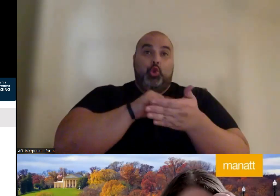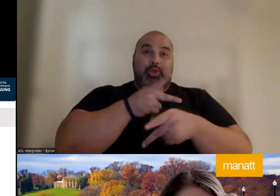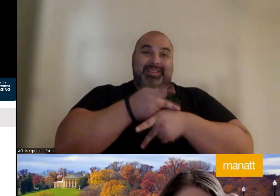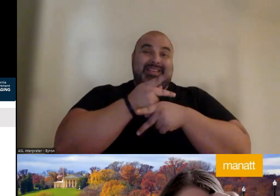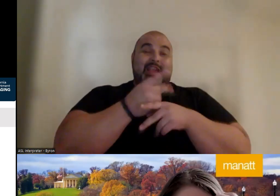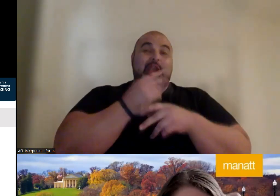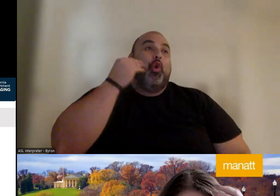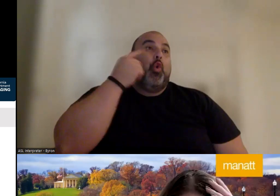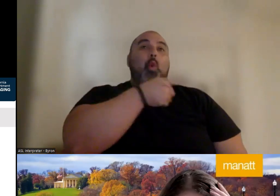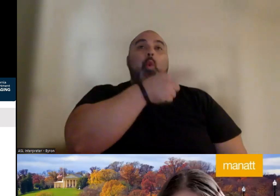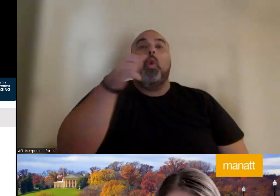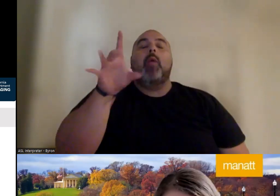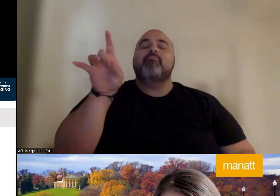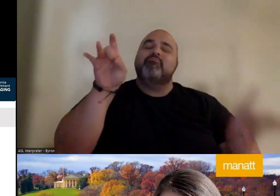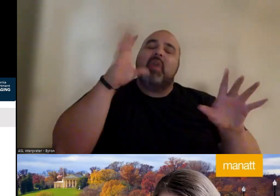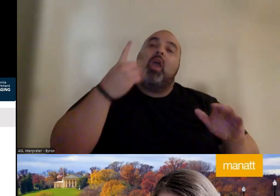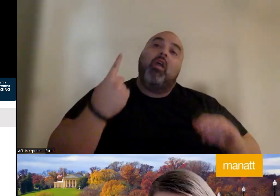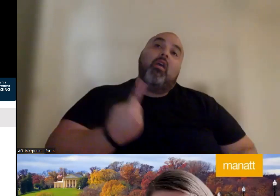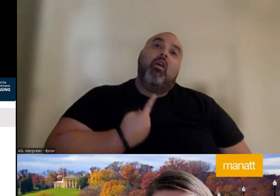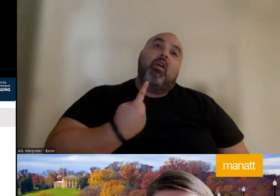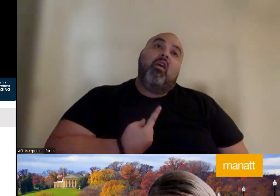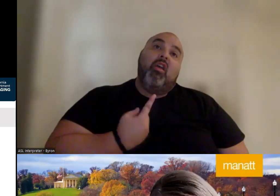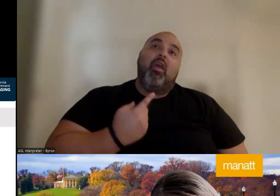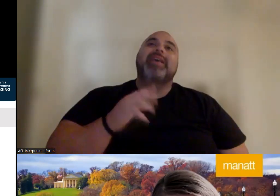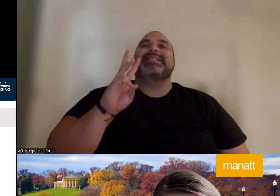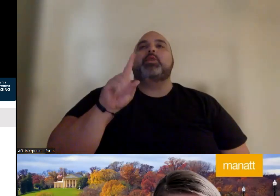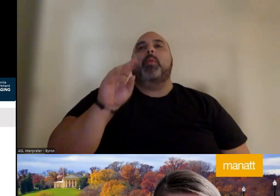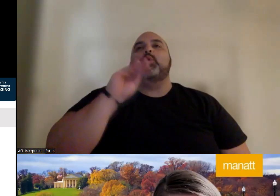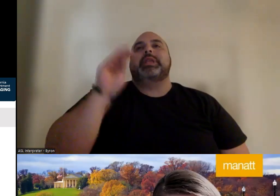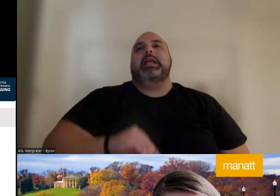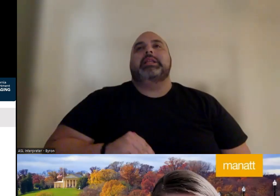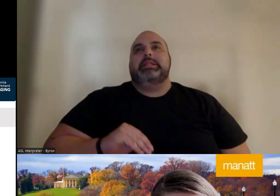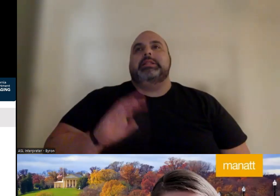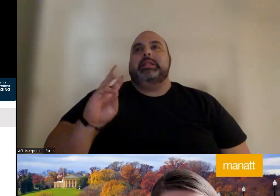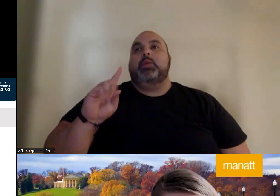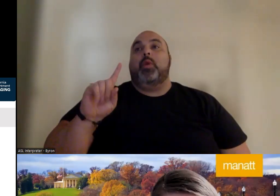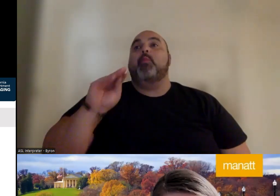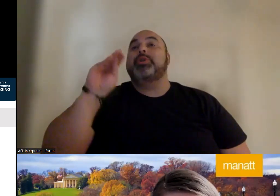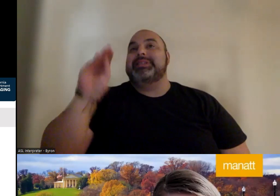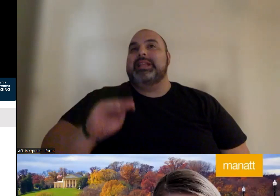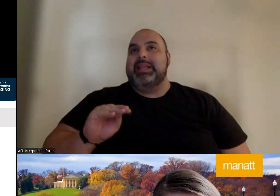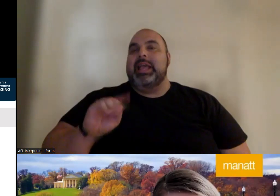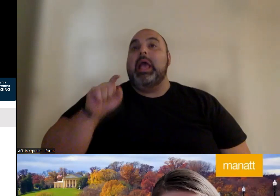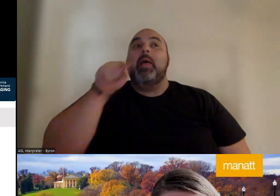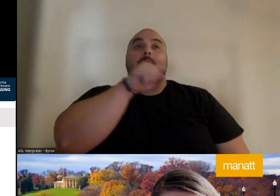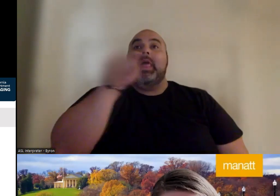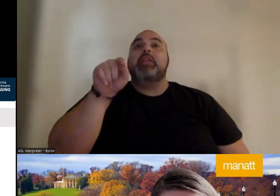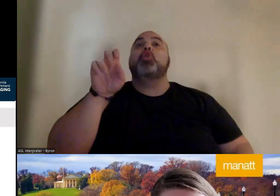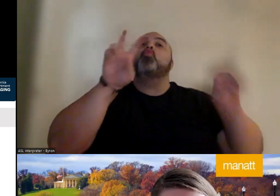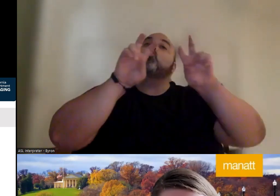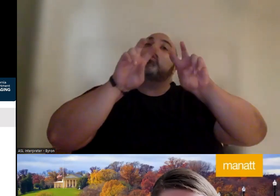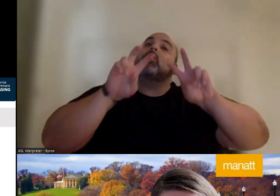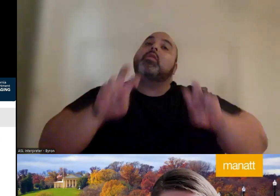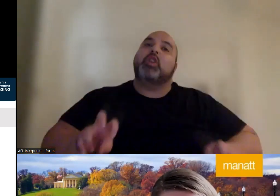was approximately 61%. Now, this is a systematic review. Now, so it looks at a range of